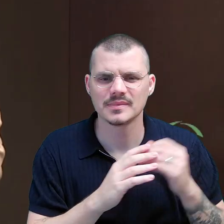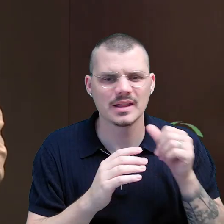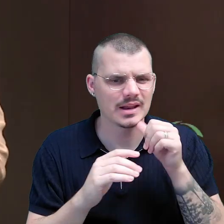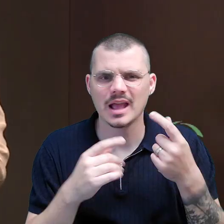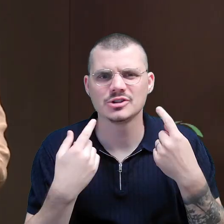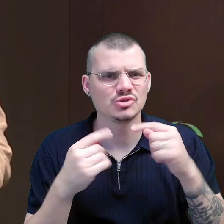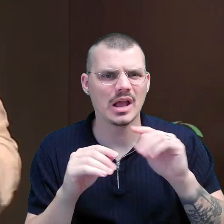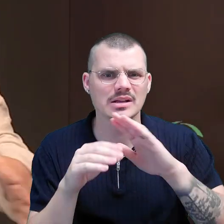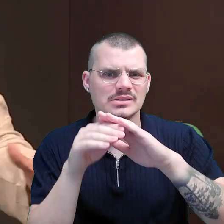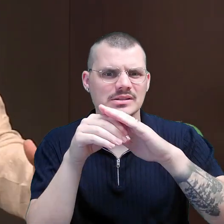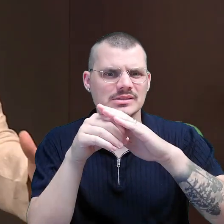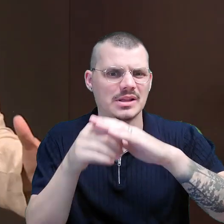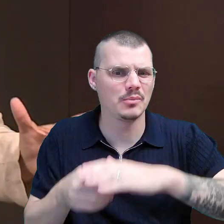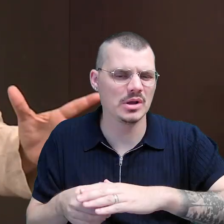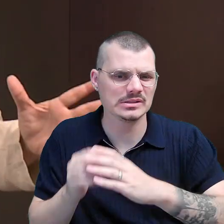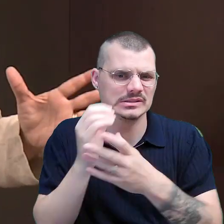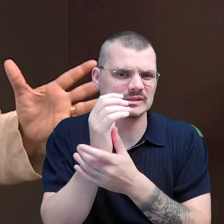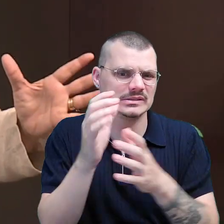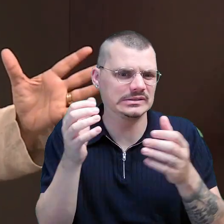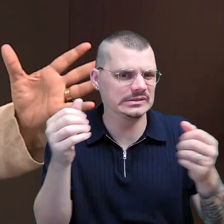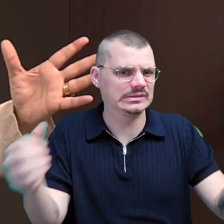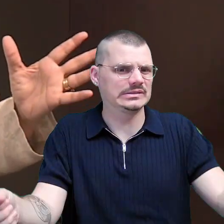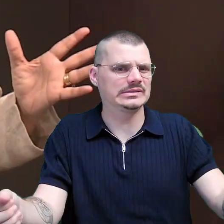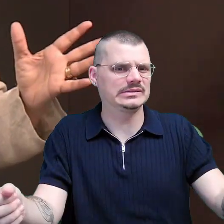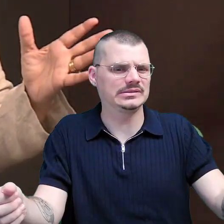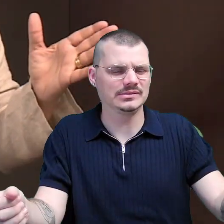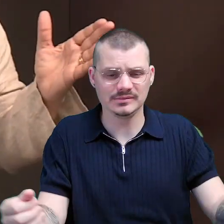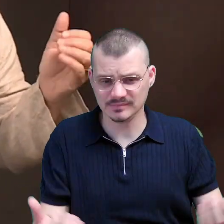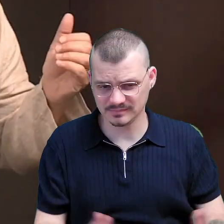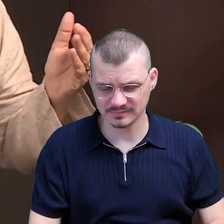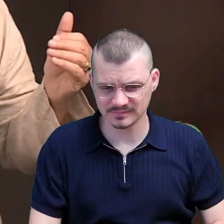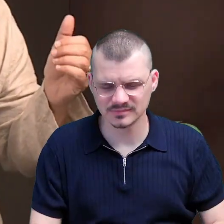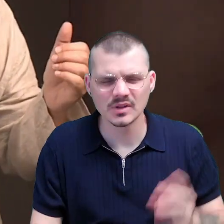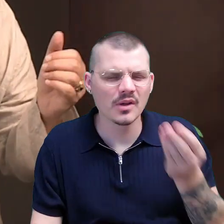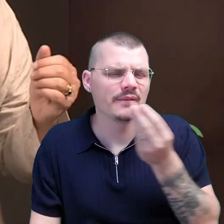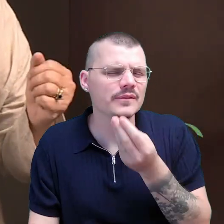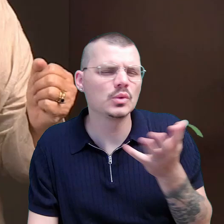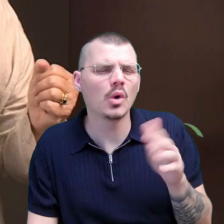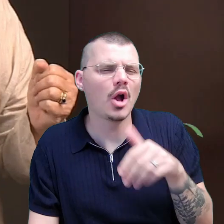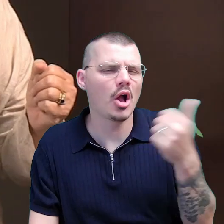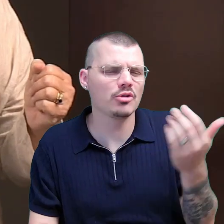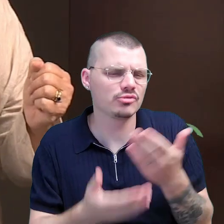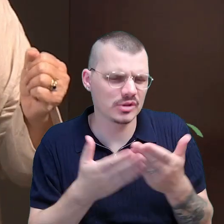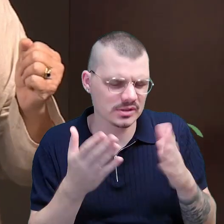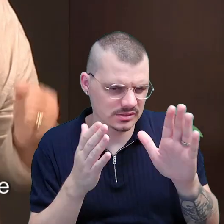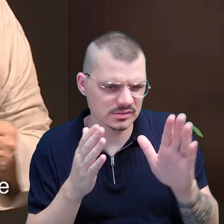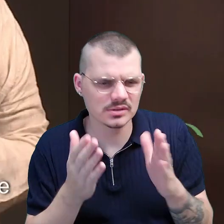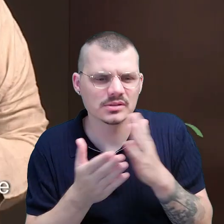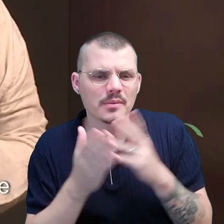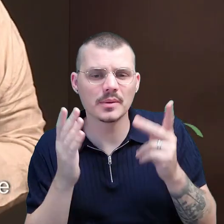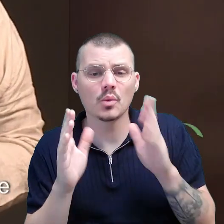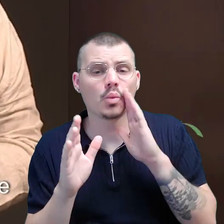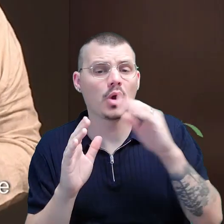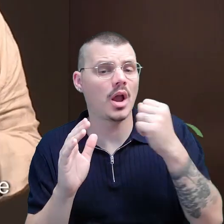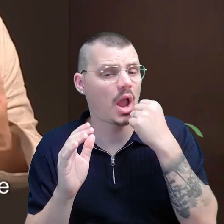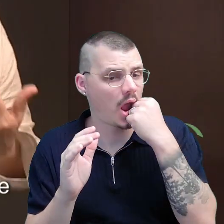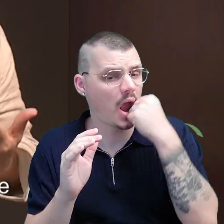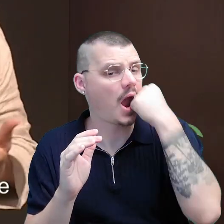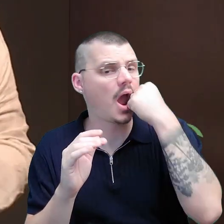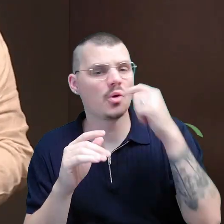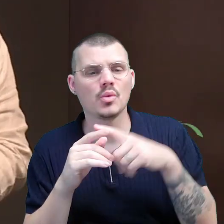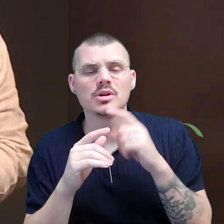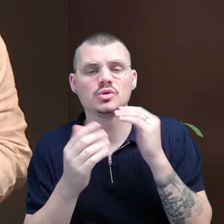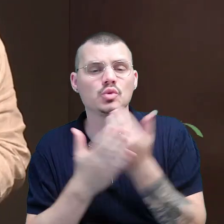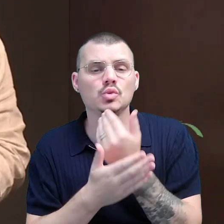and not just try and suppress them. A few other things. Sometimes people will jam a fist in their mouth when